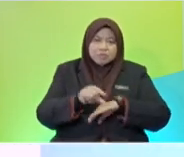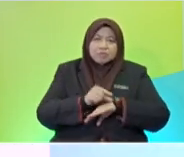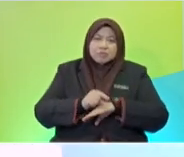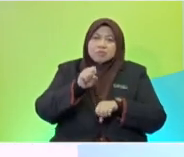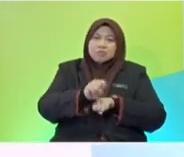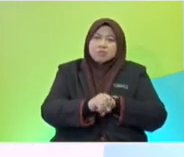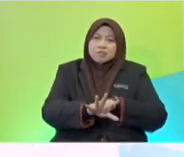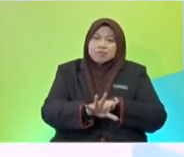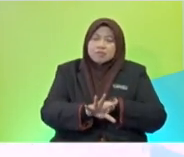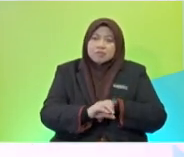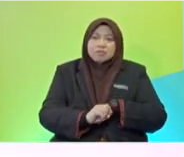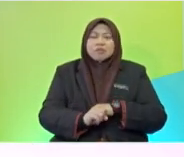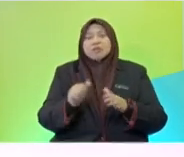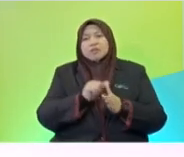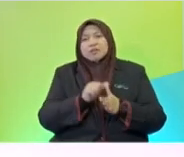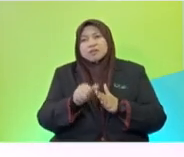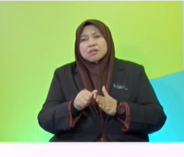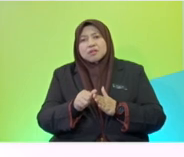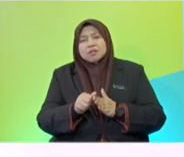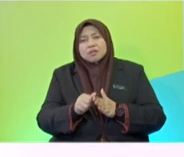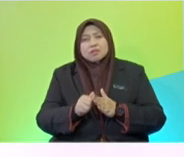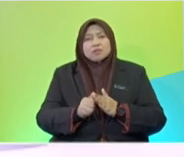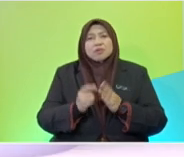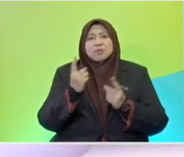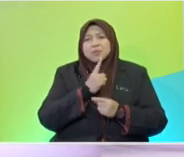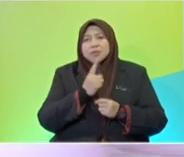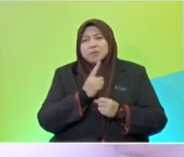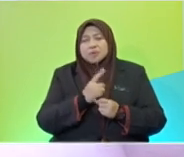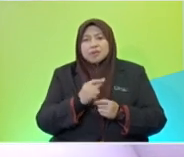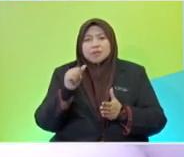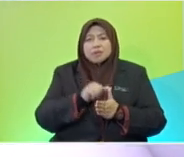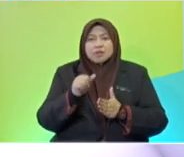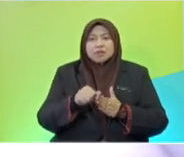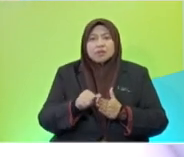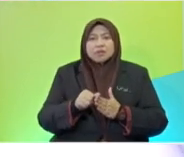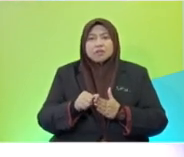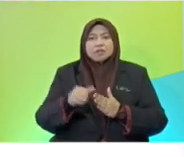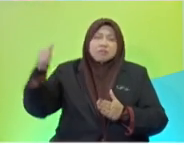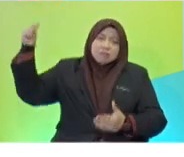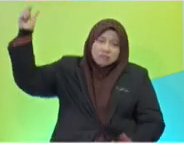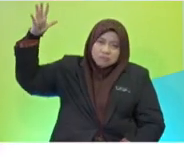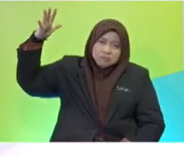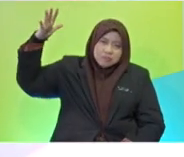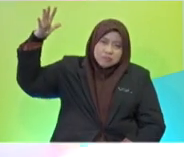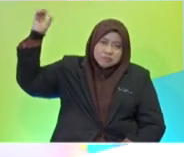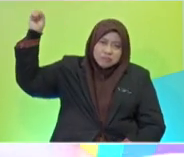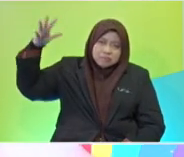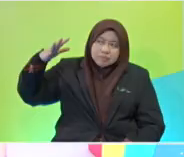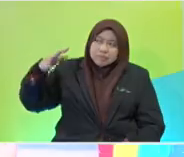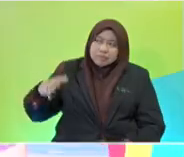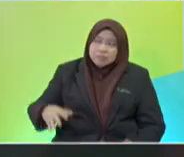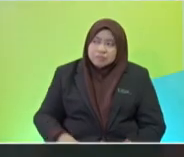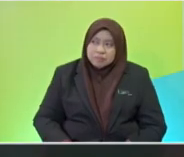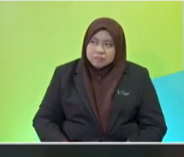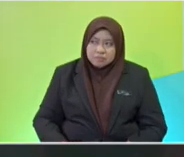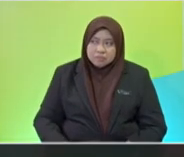we can light up a candle. Mm. Or maybe even a lamp. Ah, yes, an oil lamp. Or mm-hmm, we can